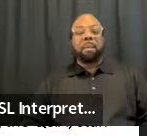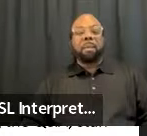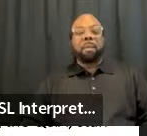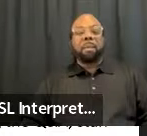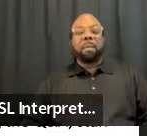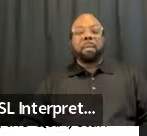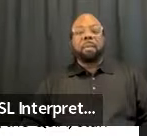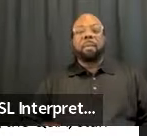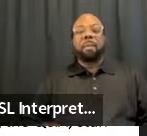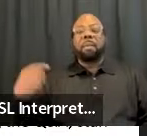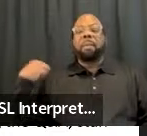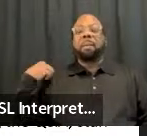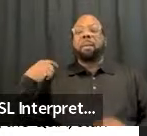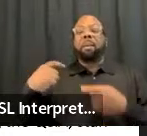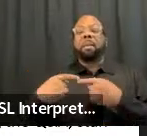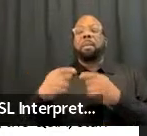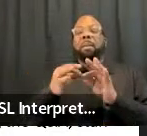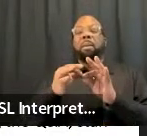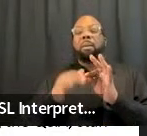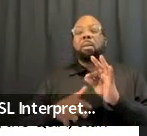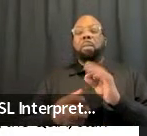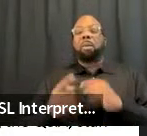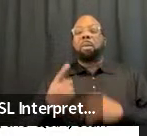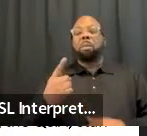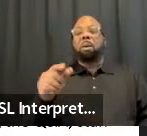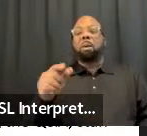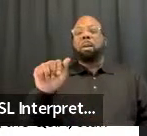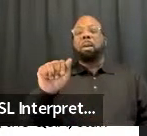Spanish interpreter 1, Andrea?